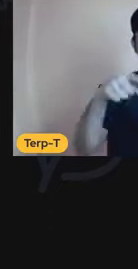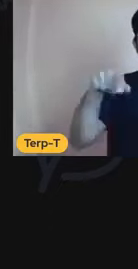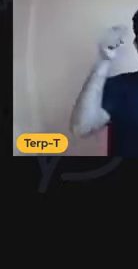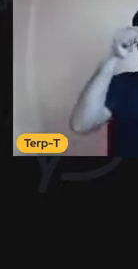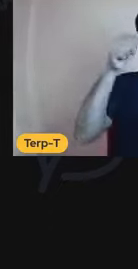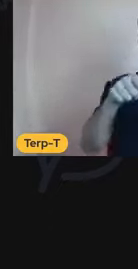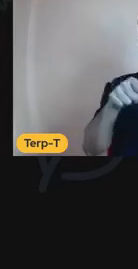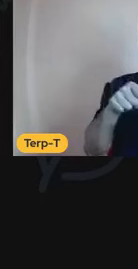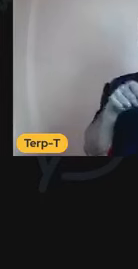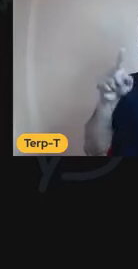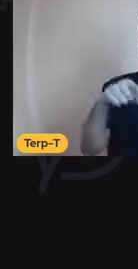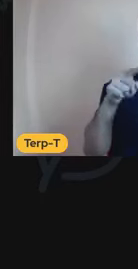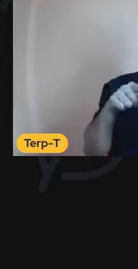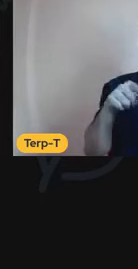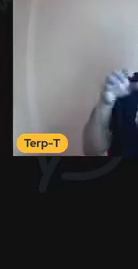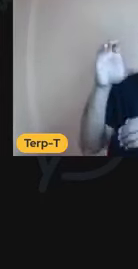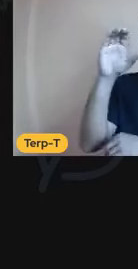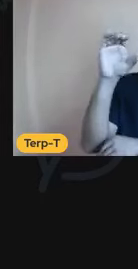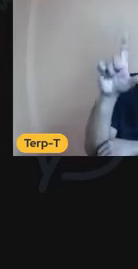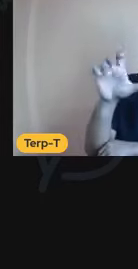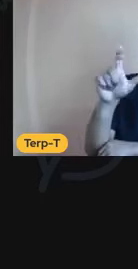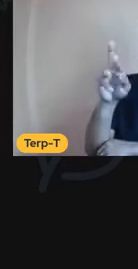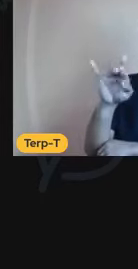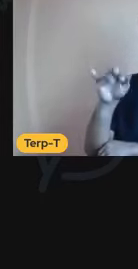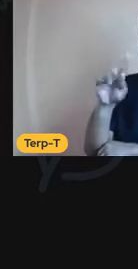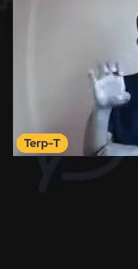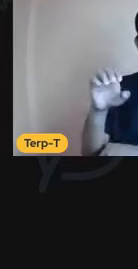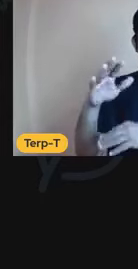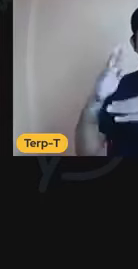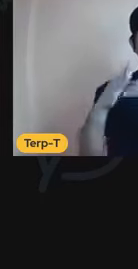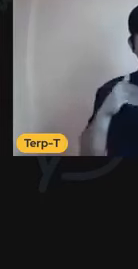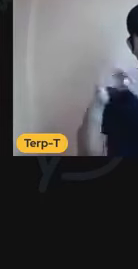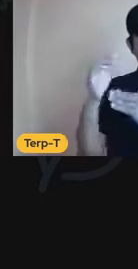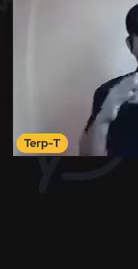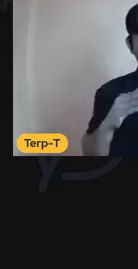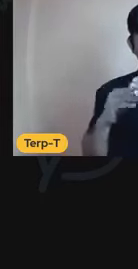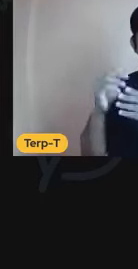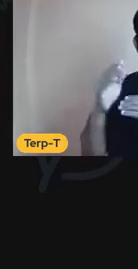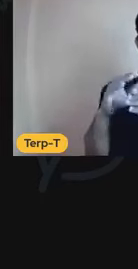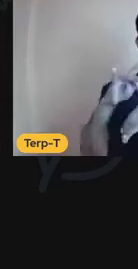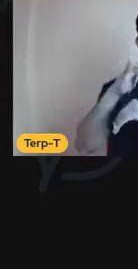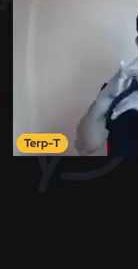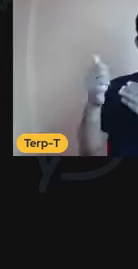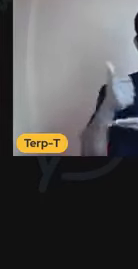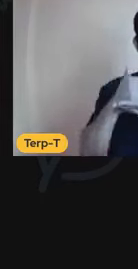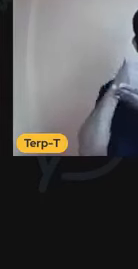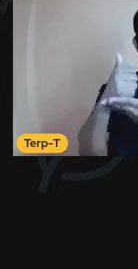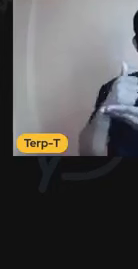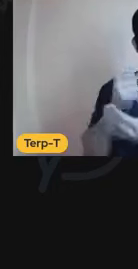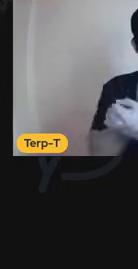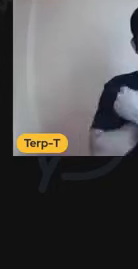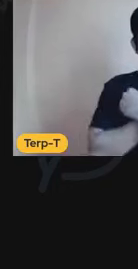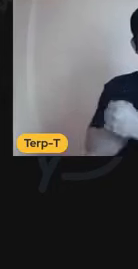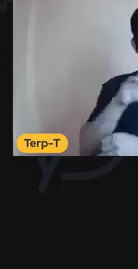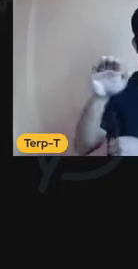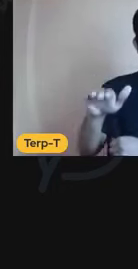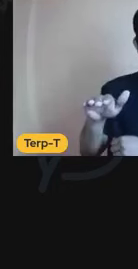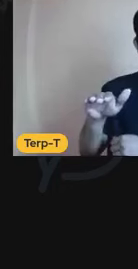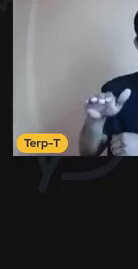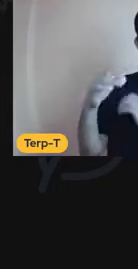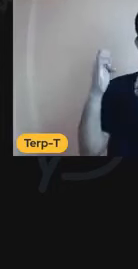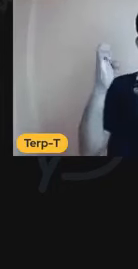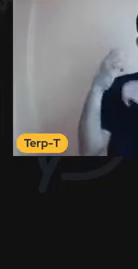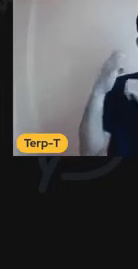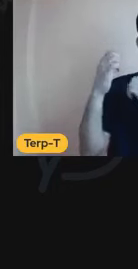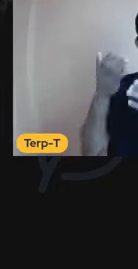her acronym, CELEBRATE. So that stands for comfort, early intervention, loving your child, expecting the